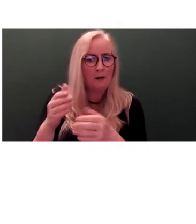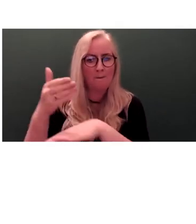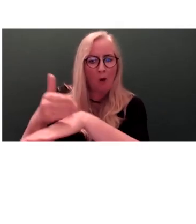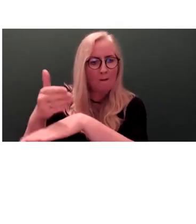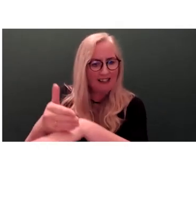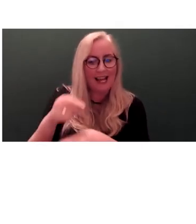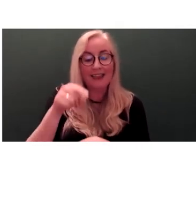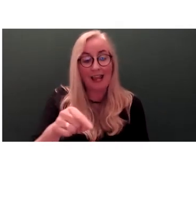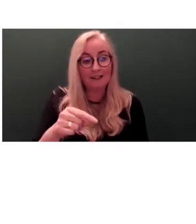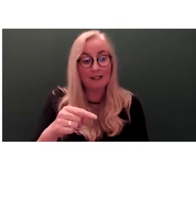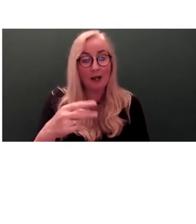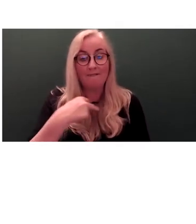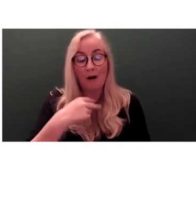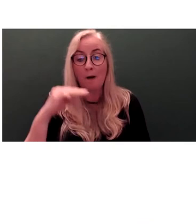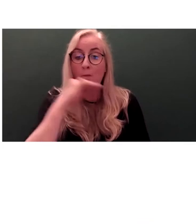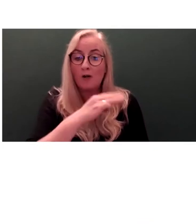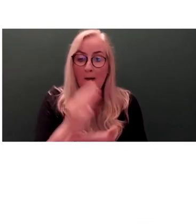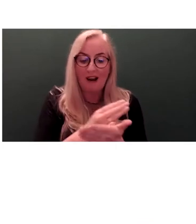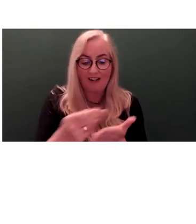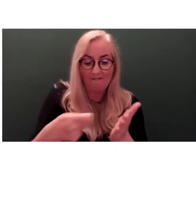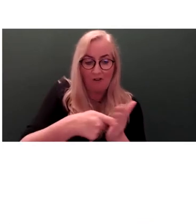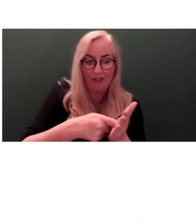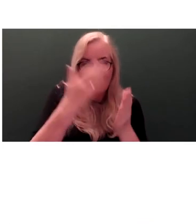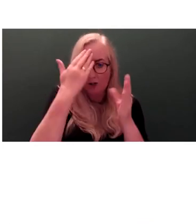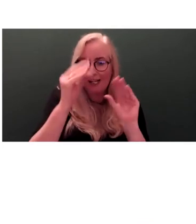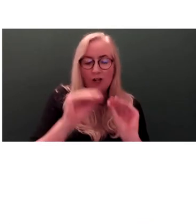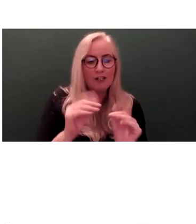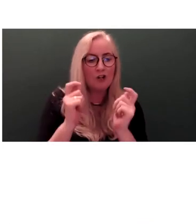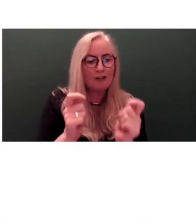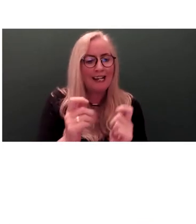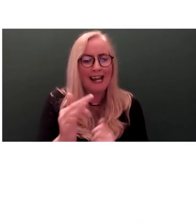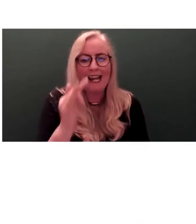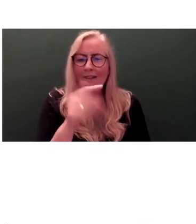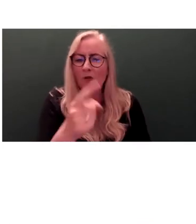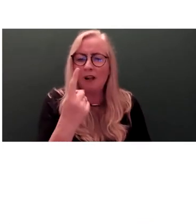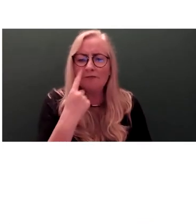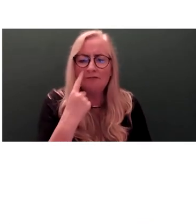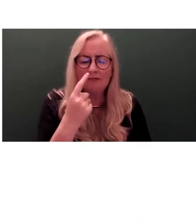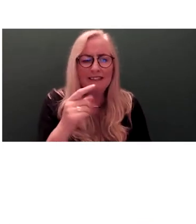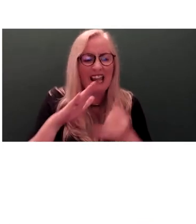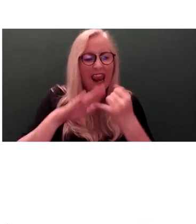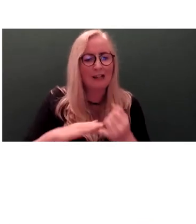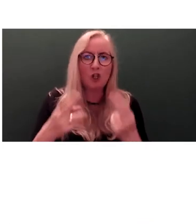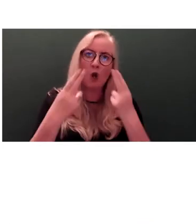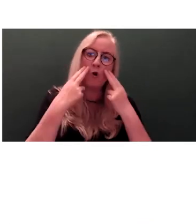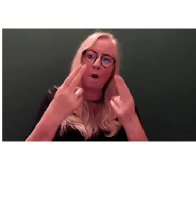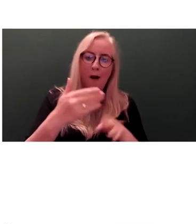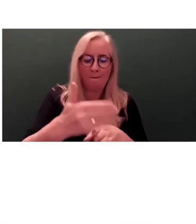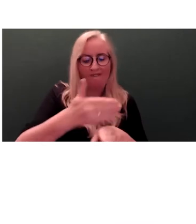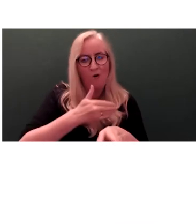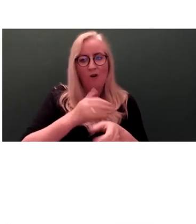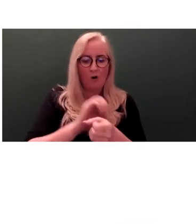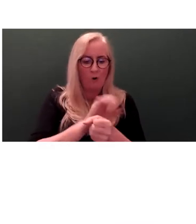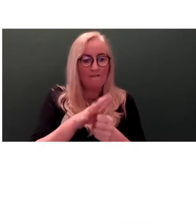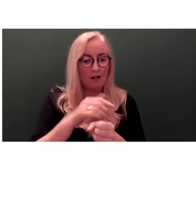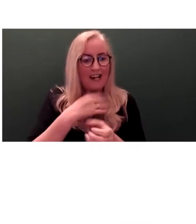a key priority of further education and training. I think if you look at the last normal kind of pre-COVID year, we